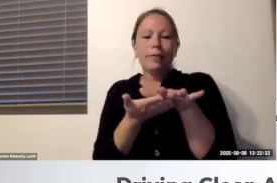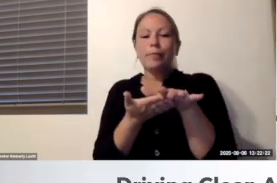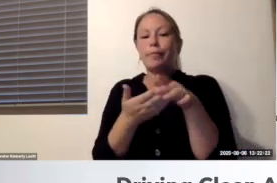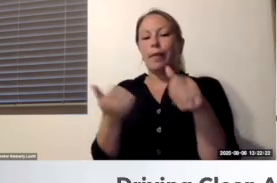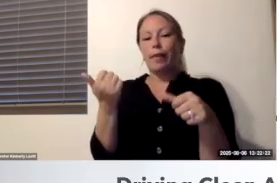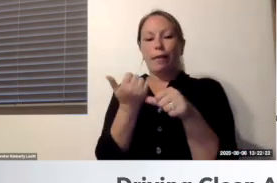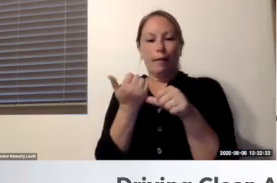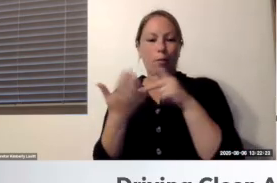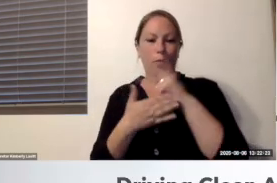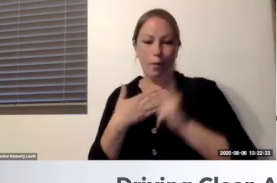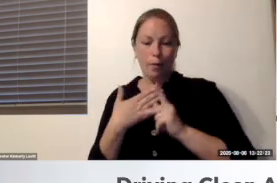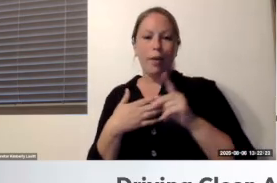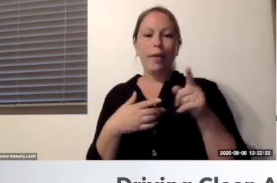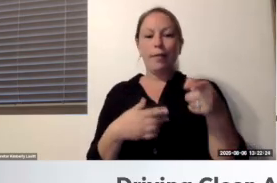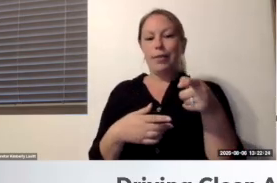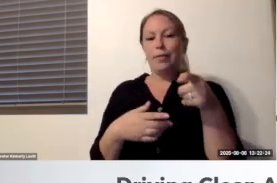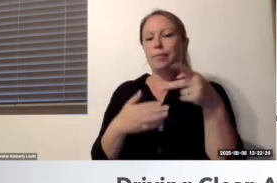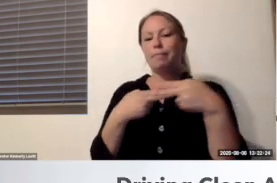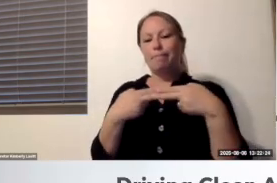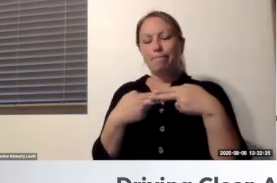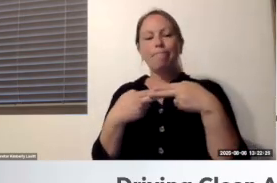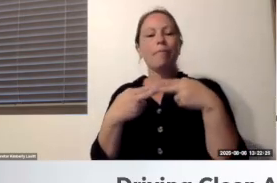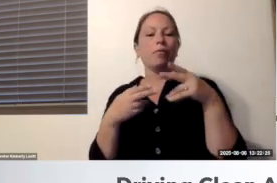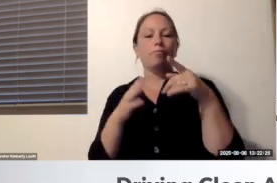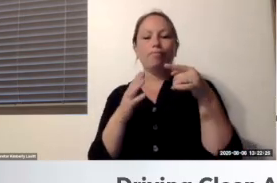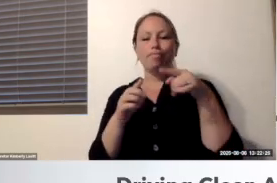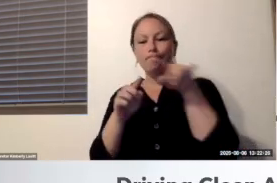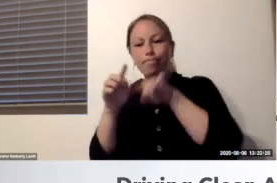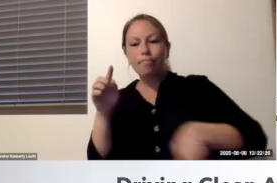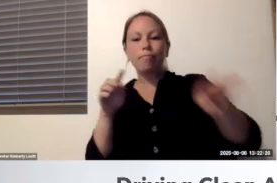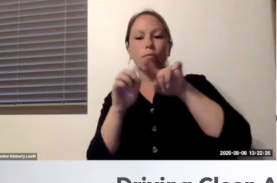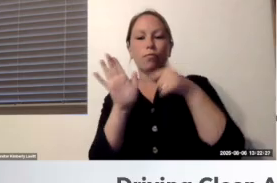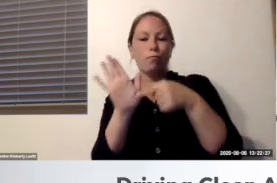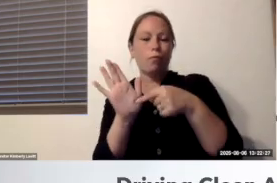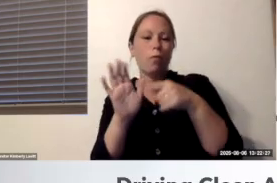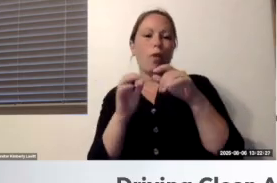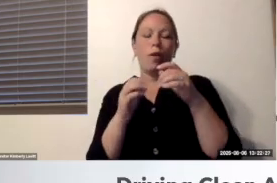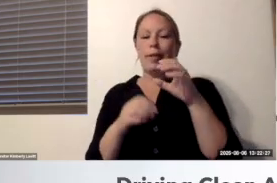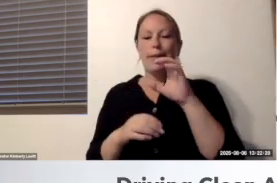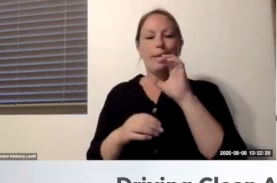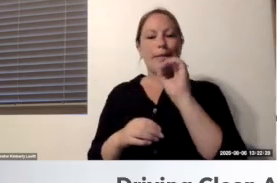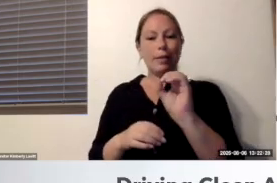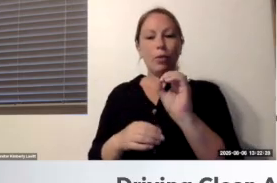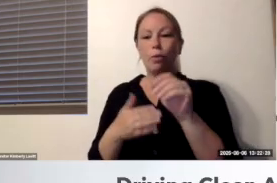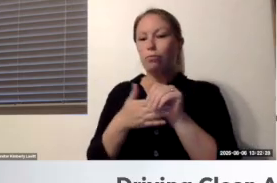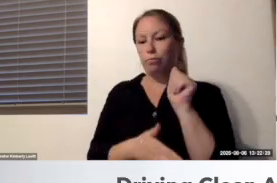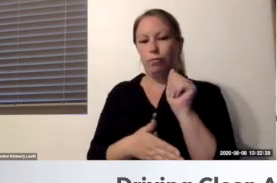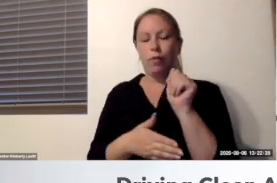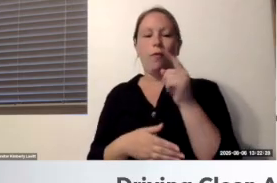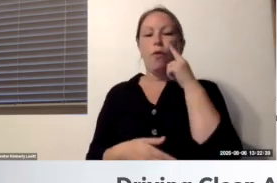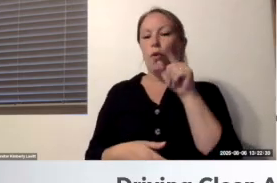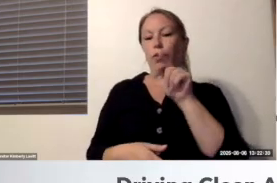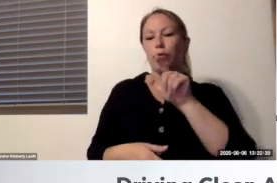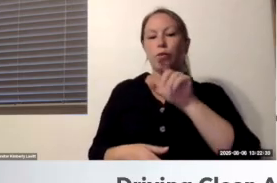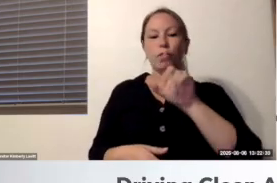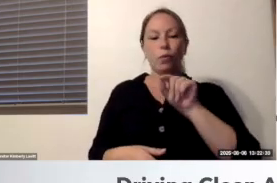figure illustrates these projects. And this year, as we said, there's currently $0 allocated in the fiscal year